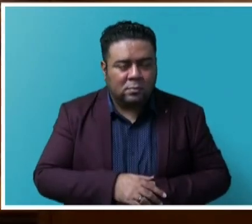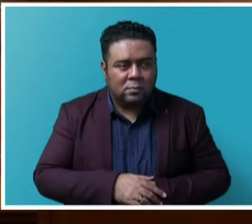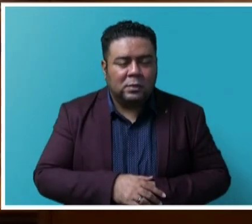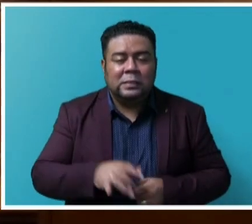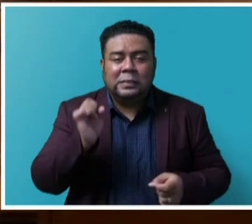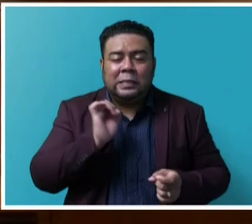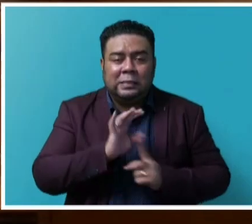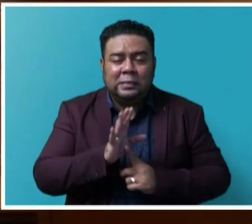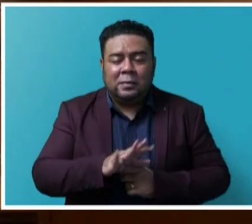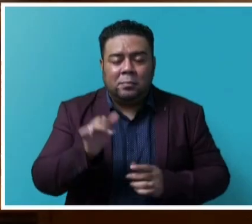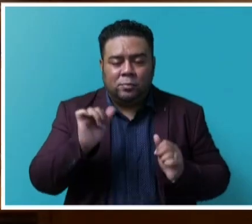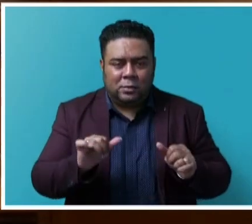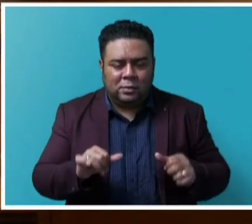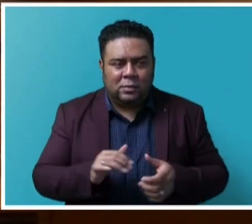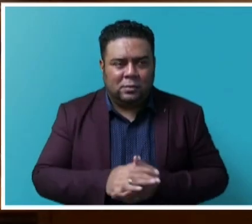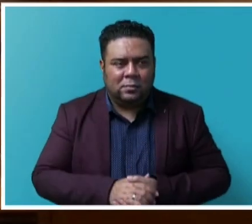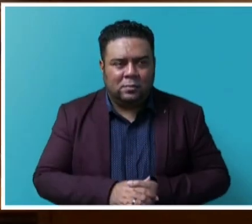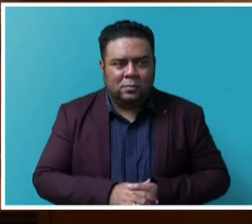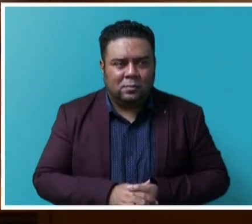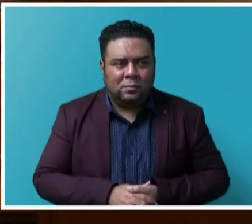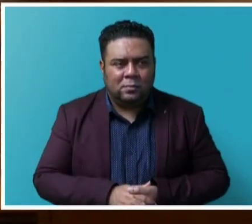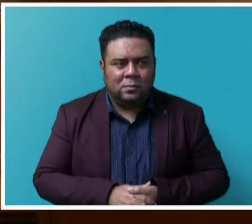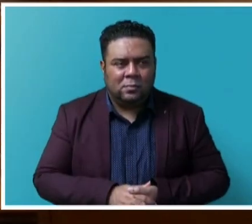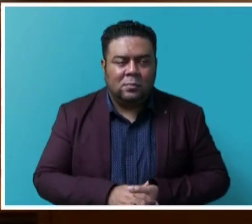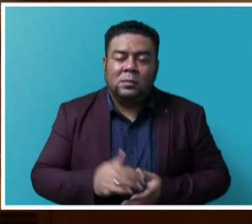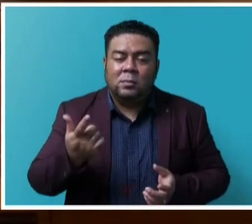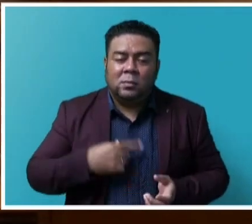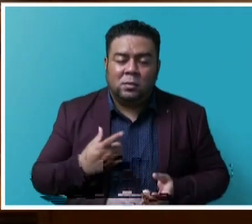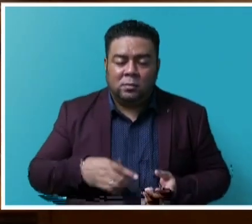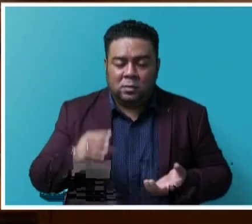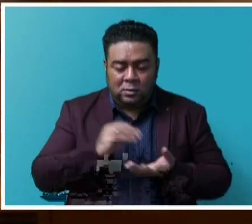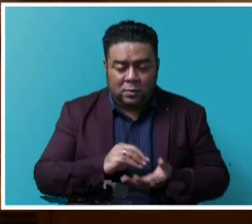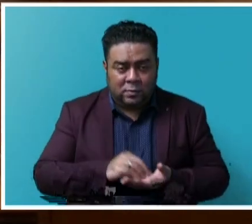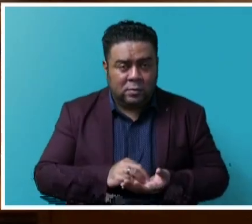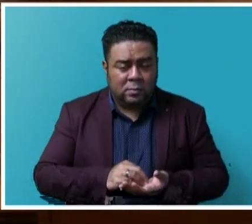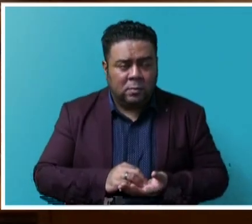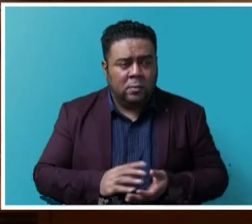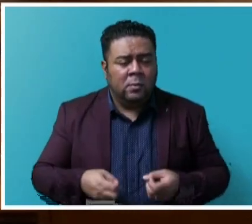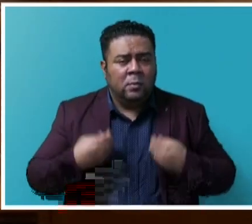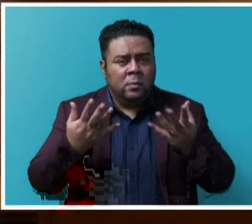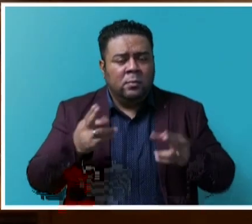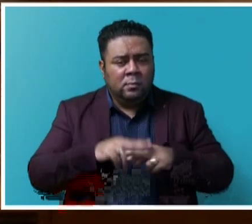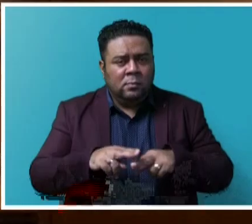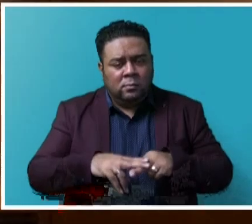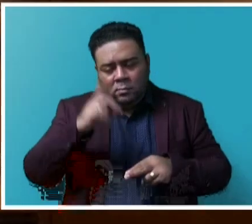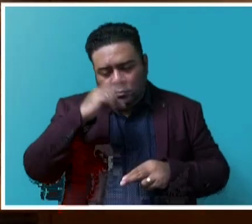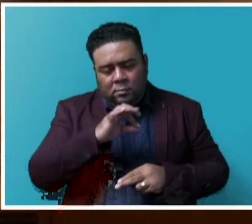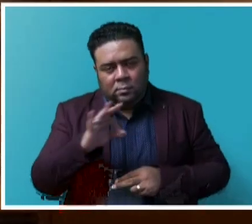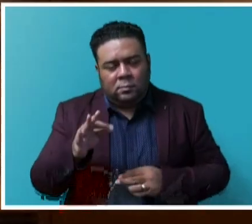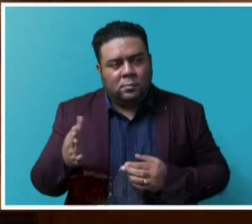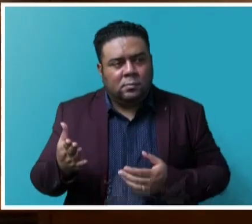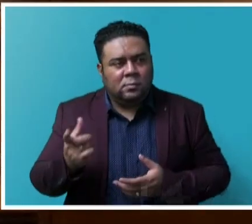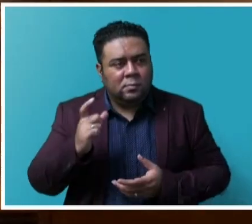President had underscored. Because of their service and sacrifice, Fiji can never be